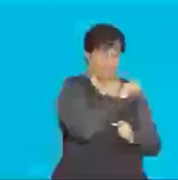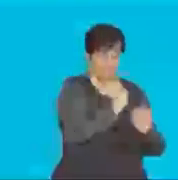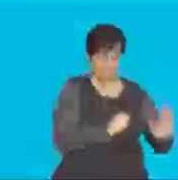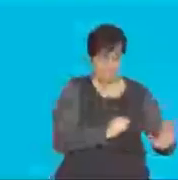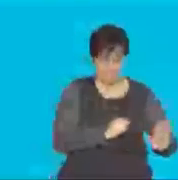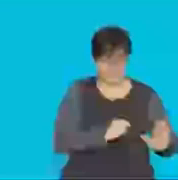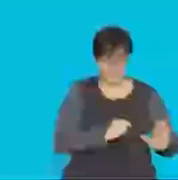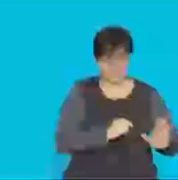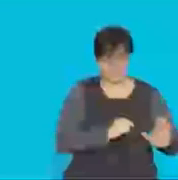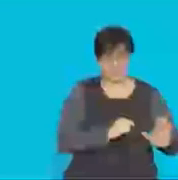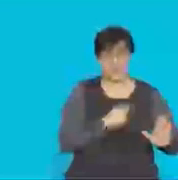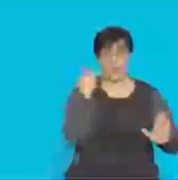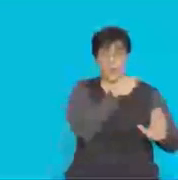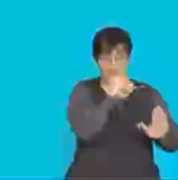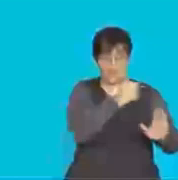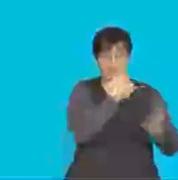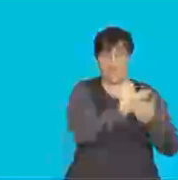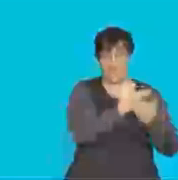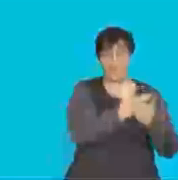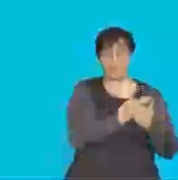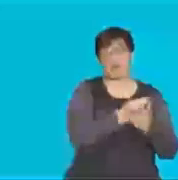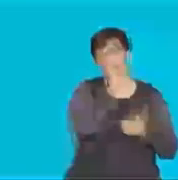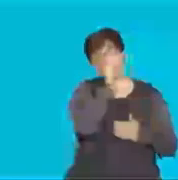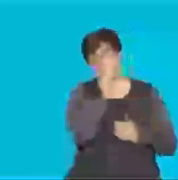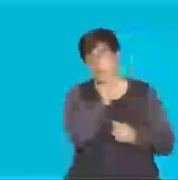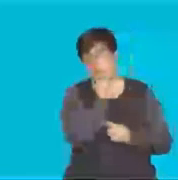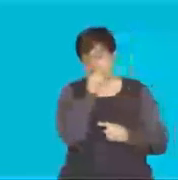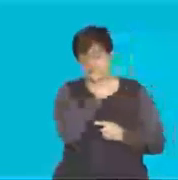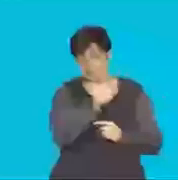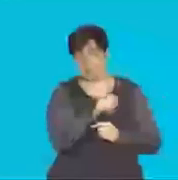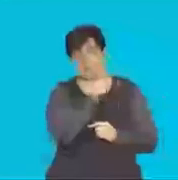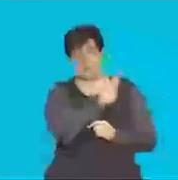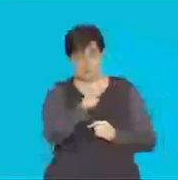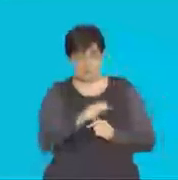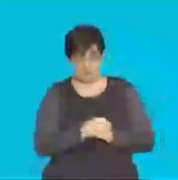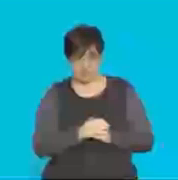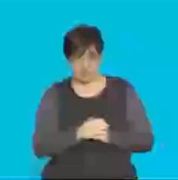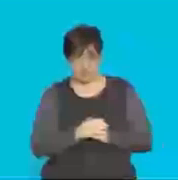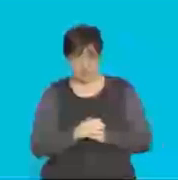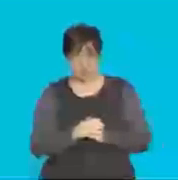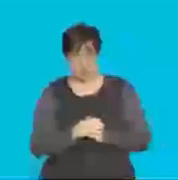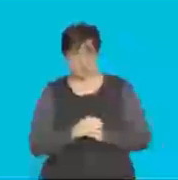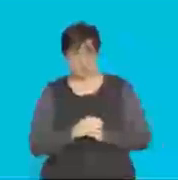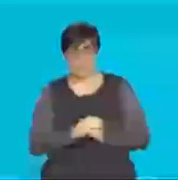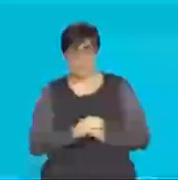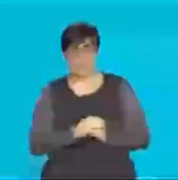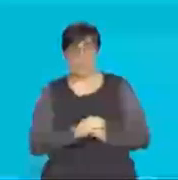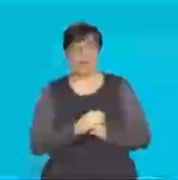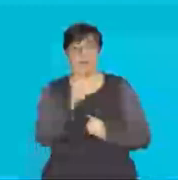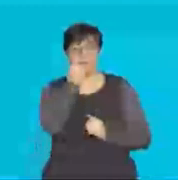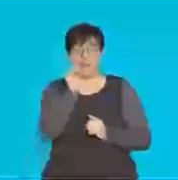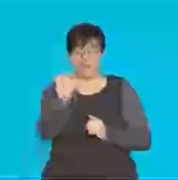to white, it's important that white can only be recognized as that. When we refer to the